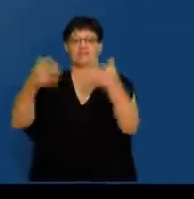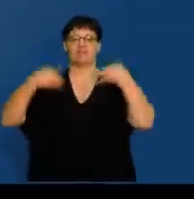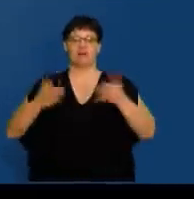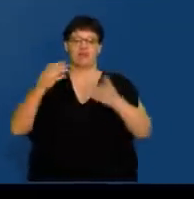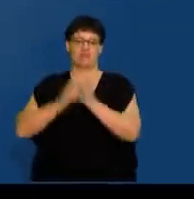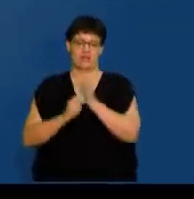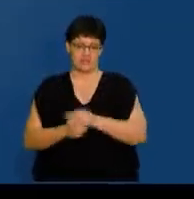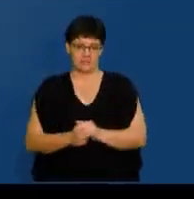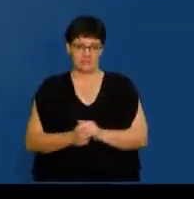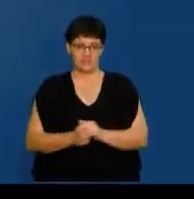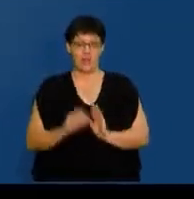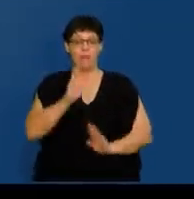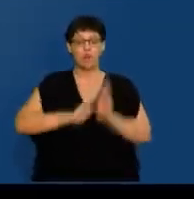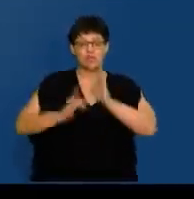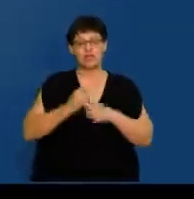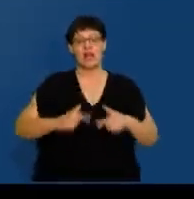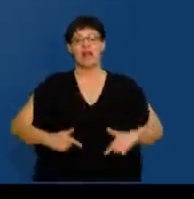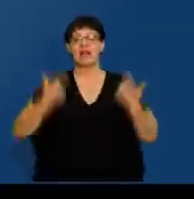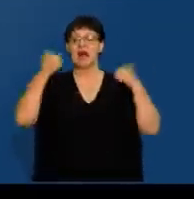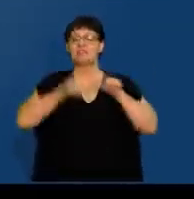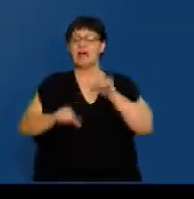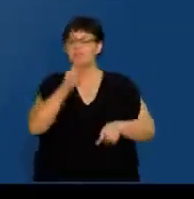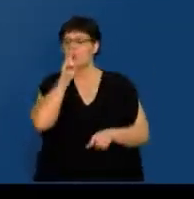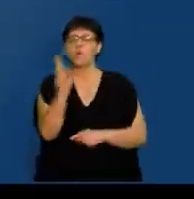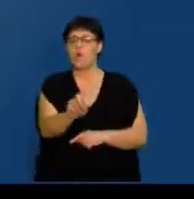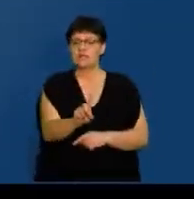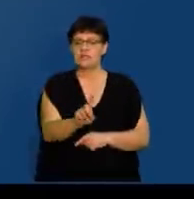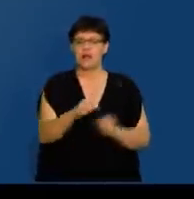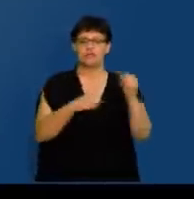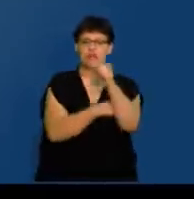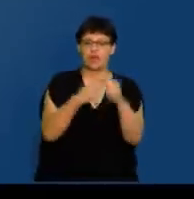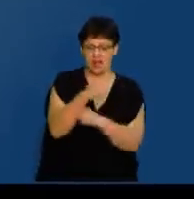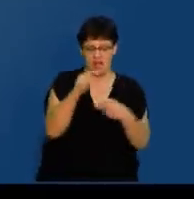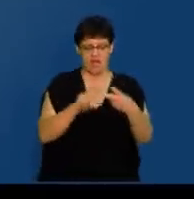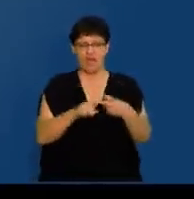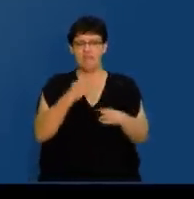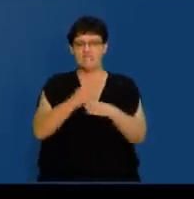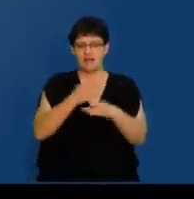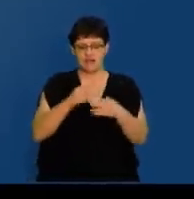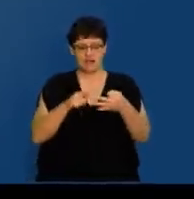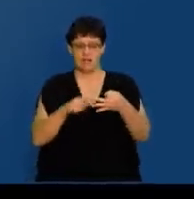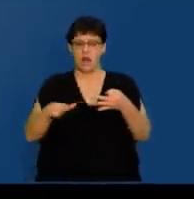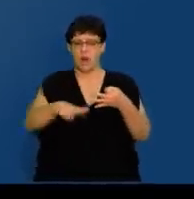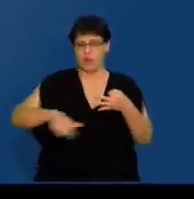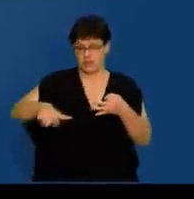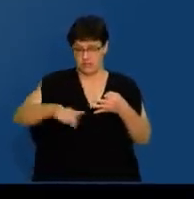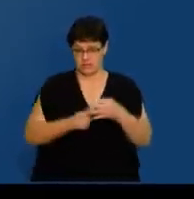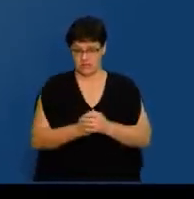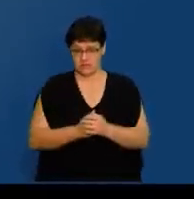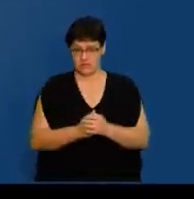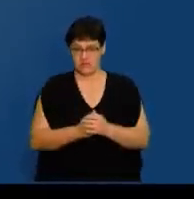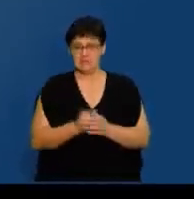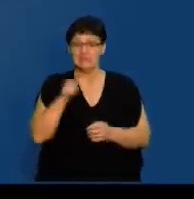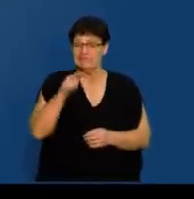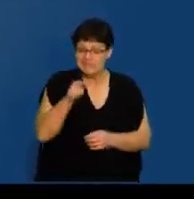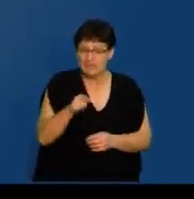In biology and in life sciences, we look at structure, function, and location. And that is what